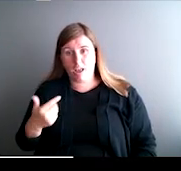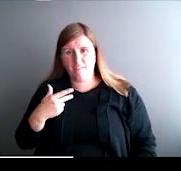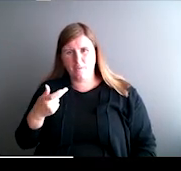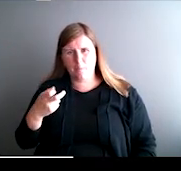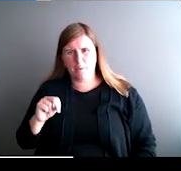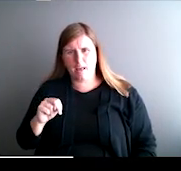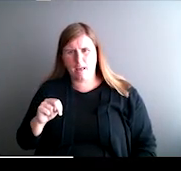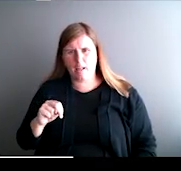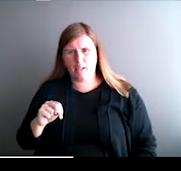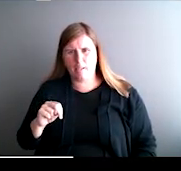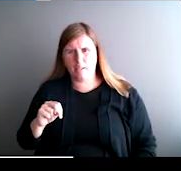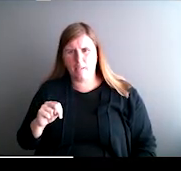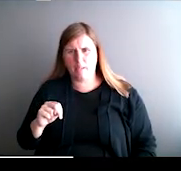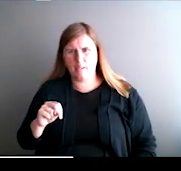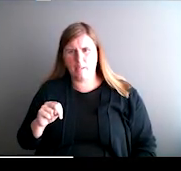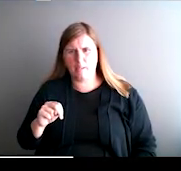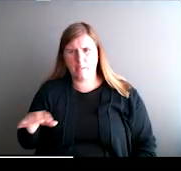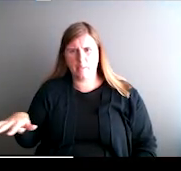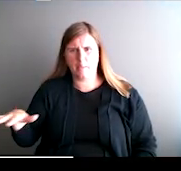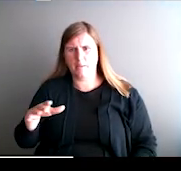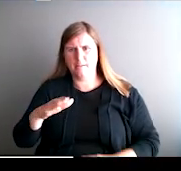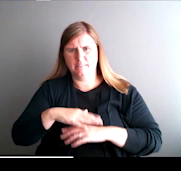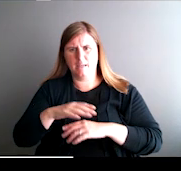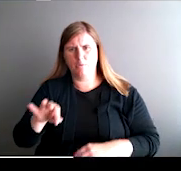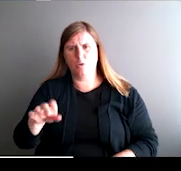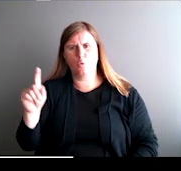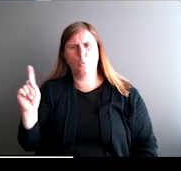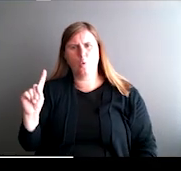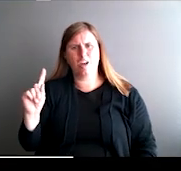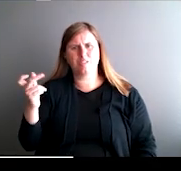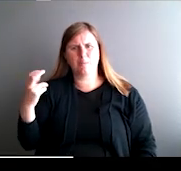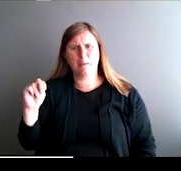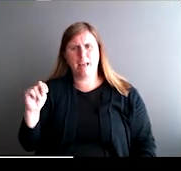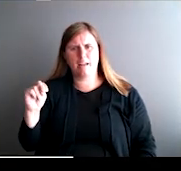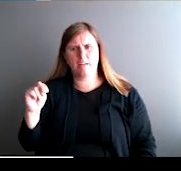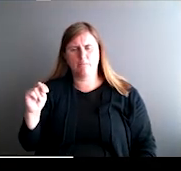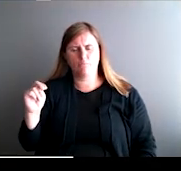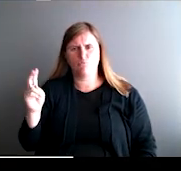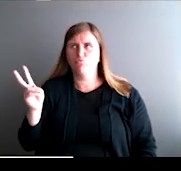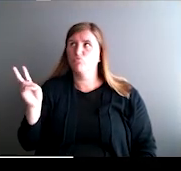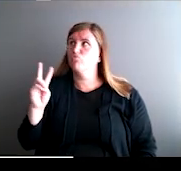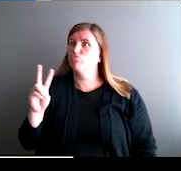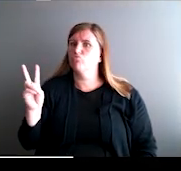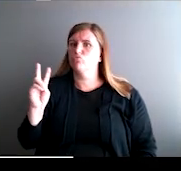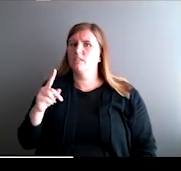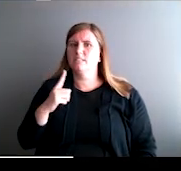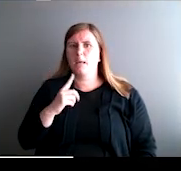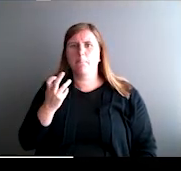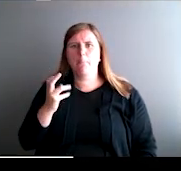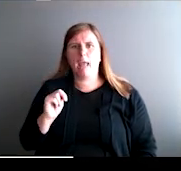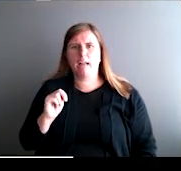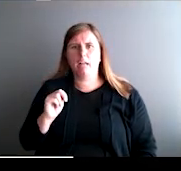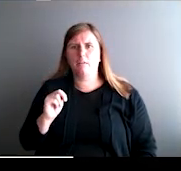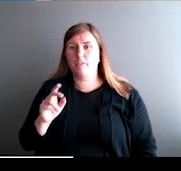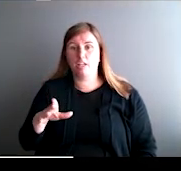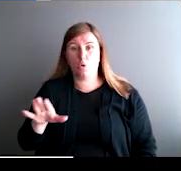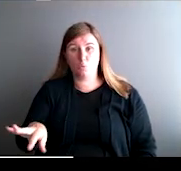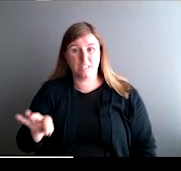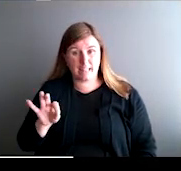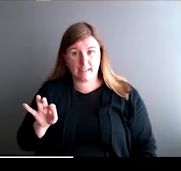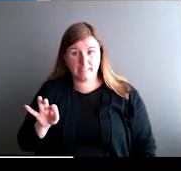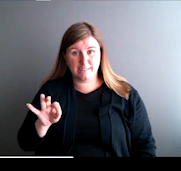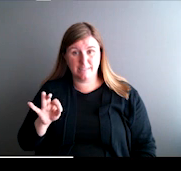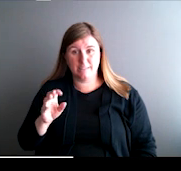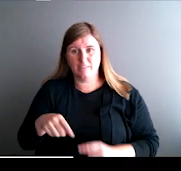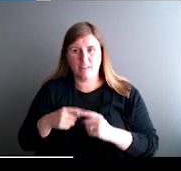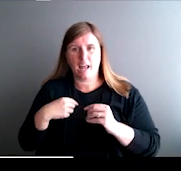in a field on a table in front of the student and I say, "Where's the pen?" they just look at me and say pen and they don't select it, then I have